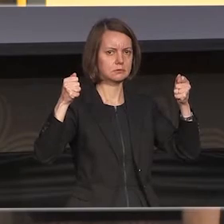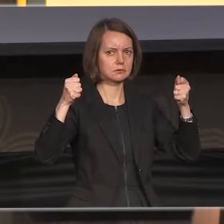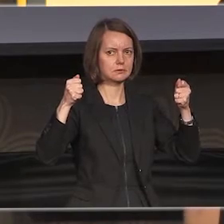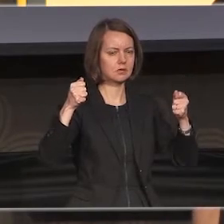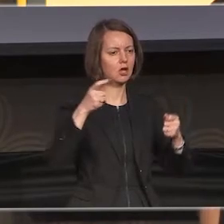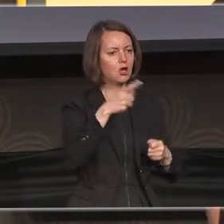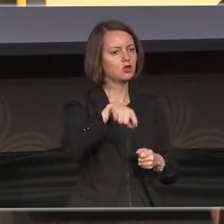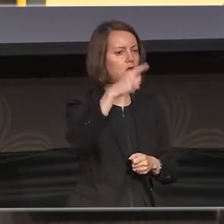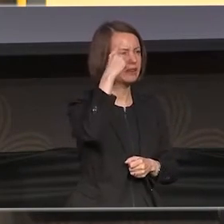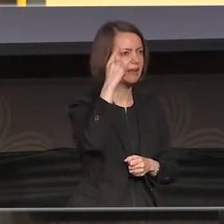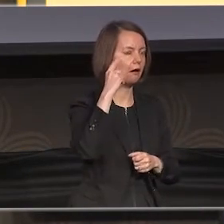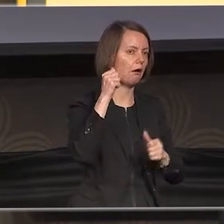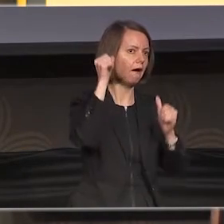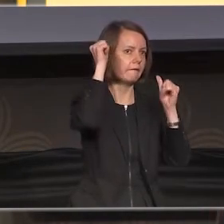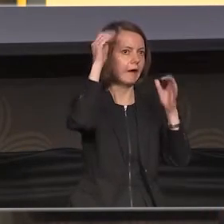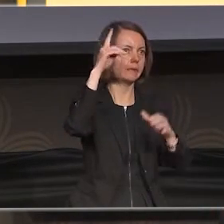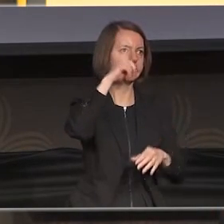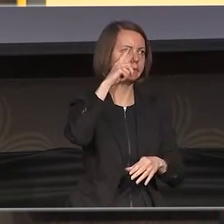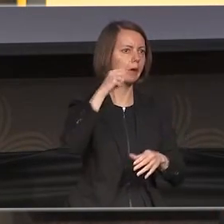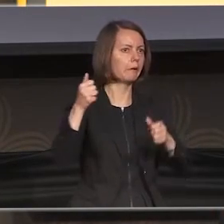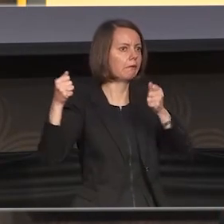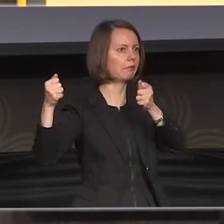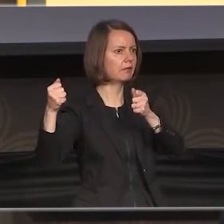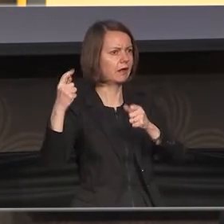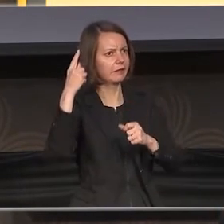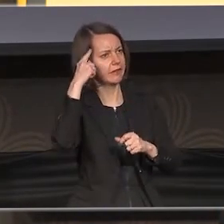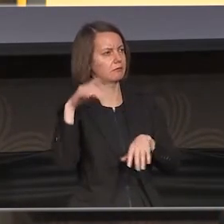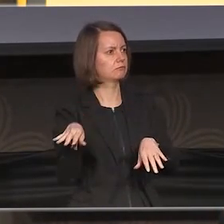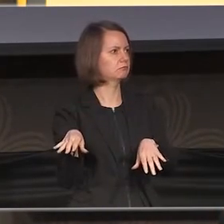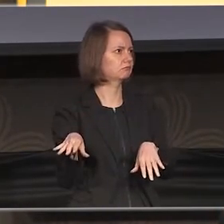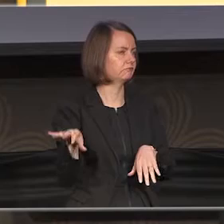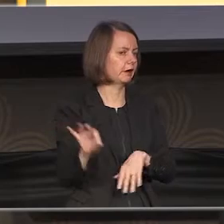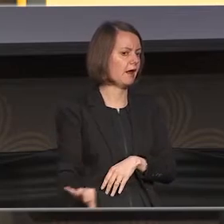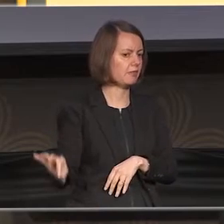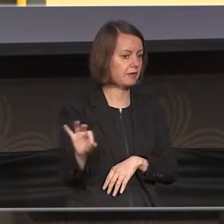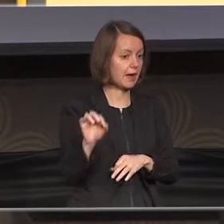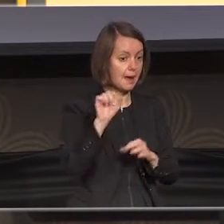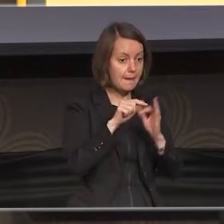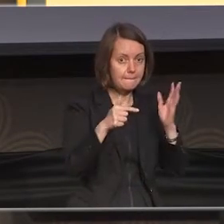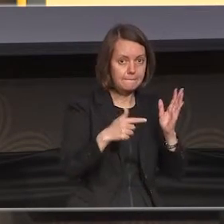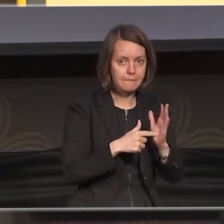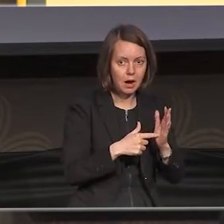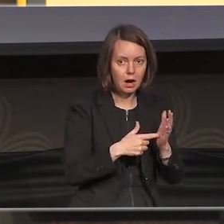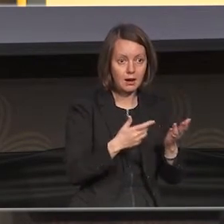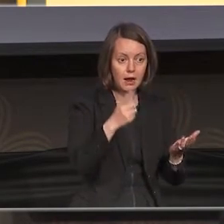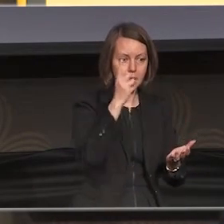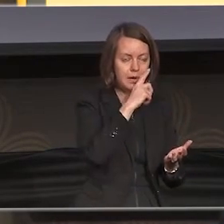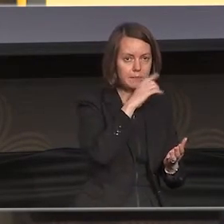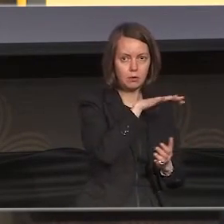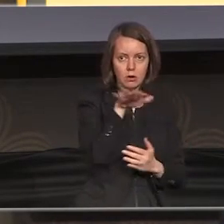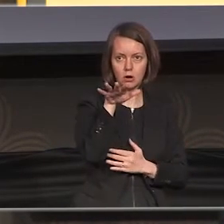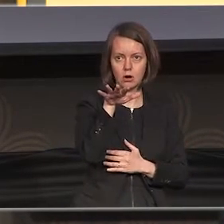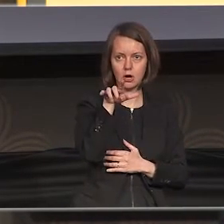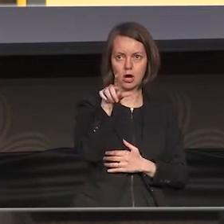about what difference does that make, someone holding up a sign. Well, it makes a difference if the only way you're going to learn about something is when you see your